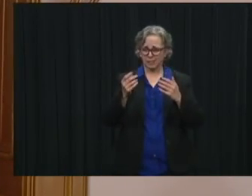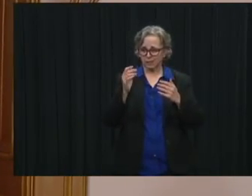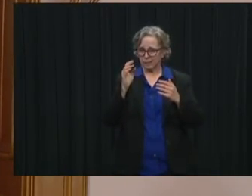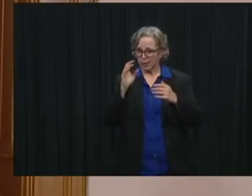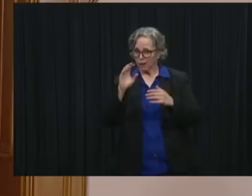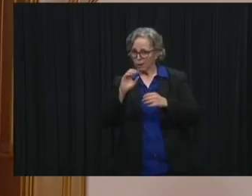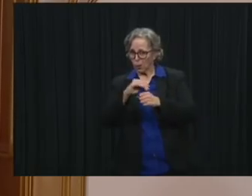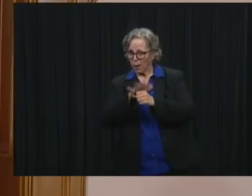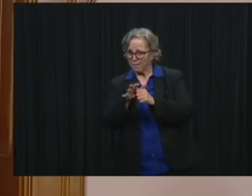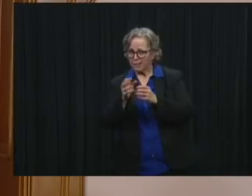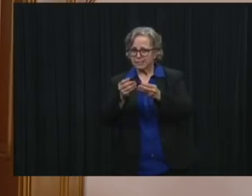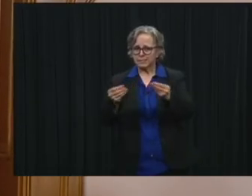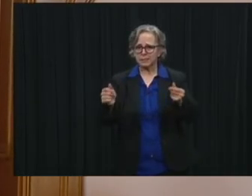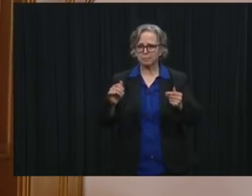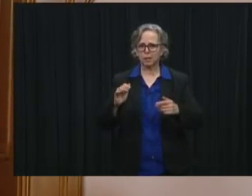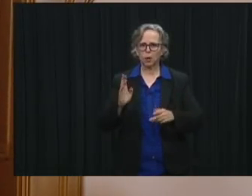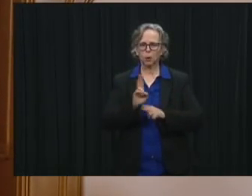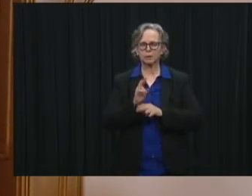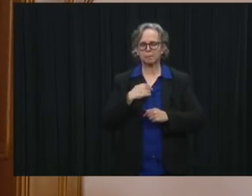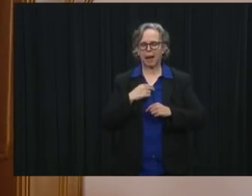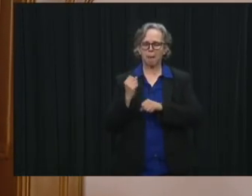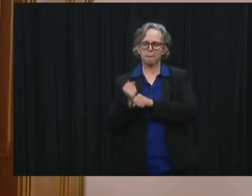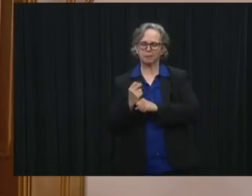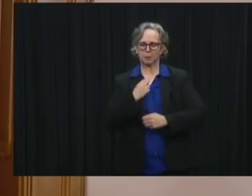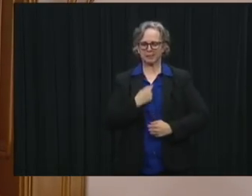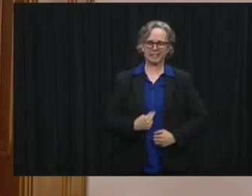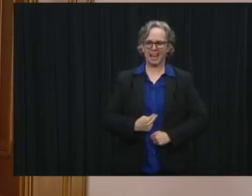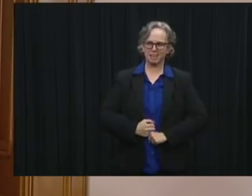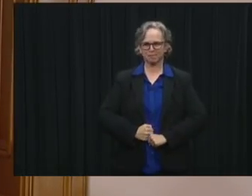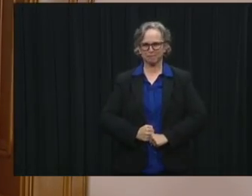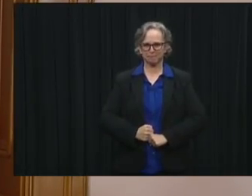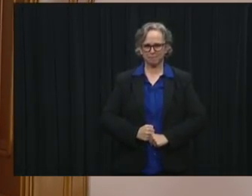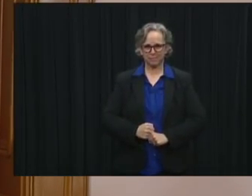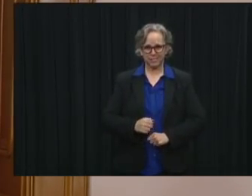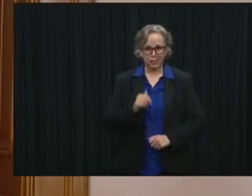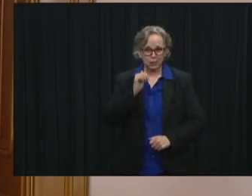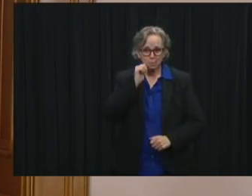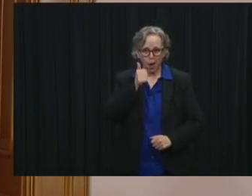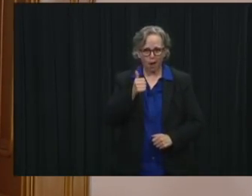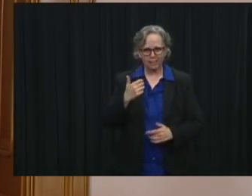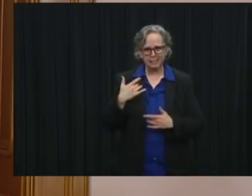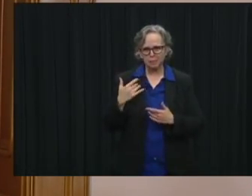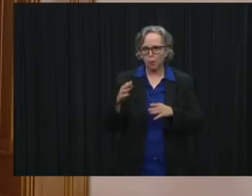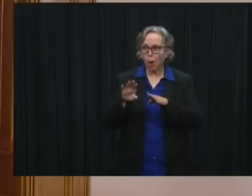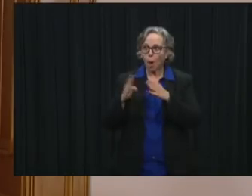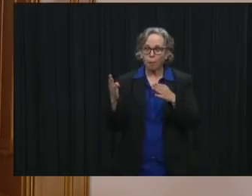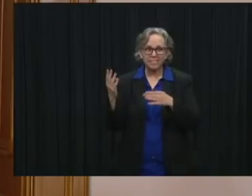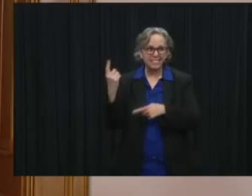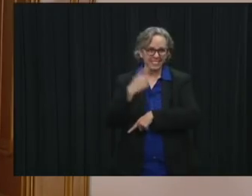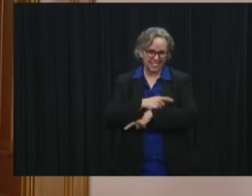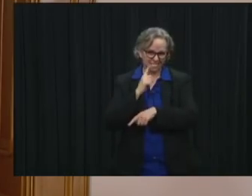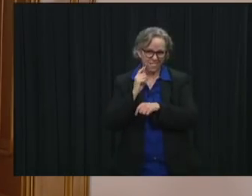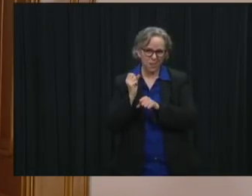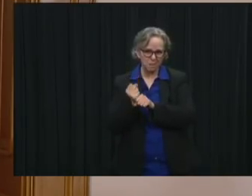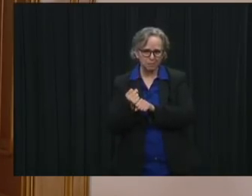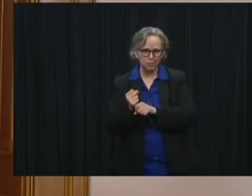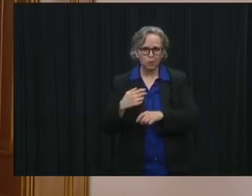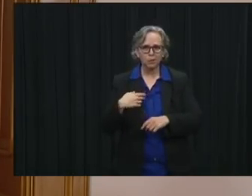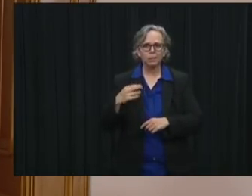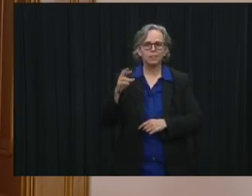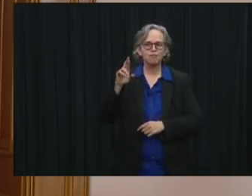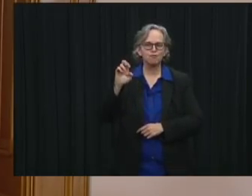today. Tomorrow, which would have been opening day, I'm going to wear my Reds tie, and the day after I'm going to wear an Indians tie.